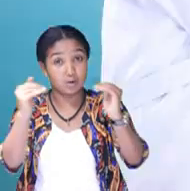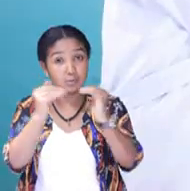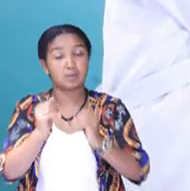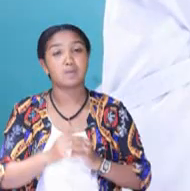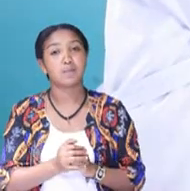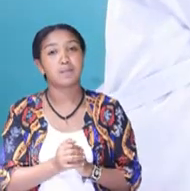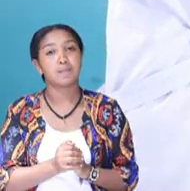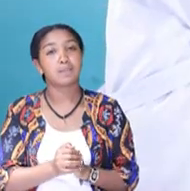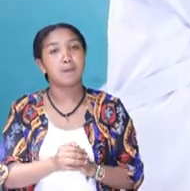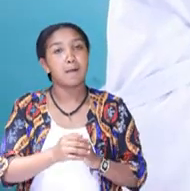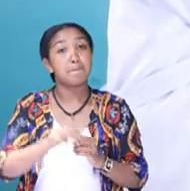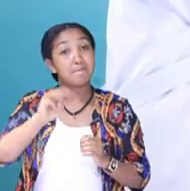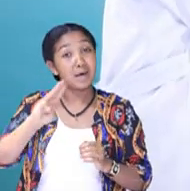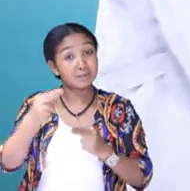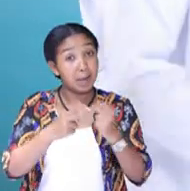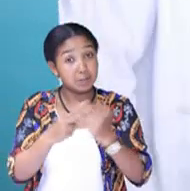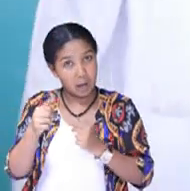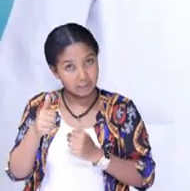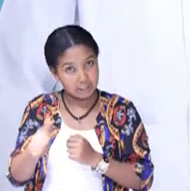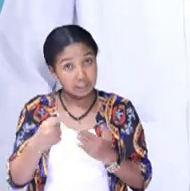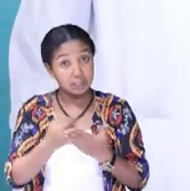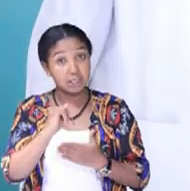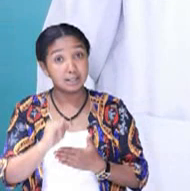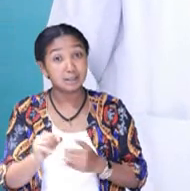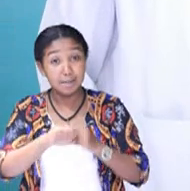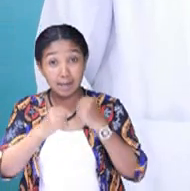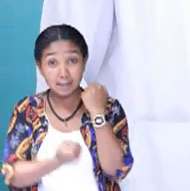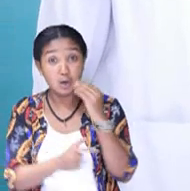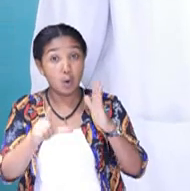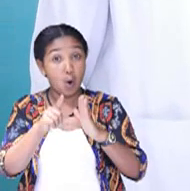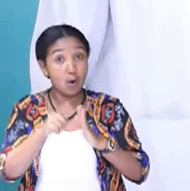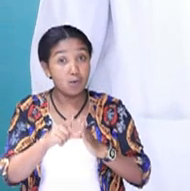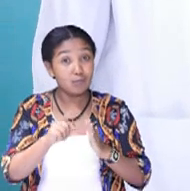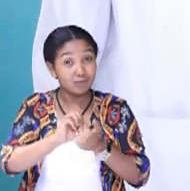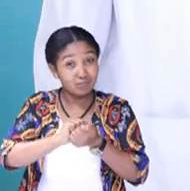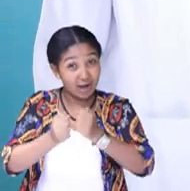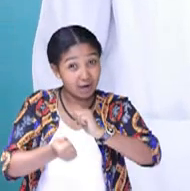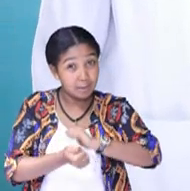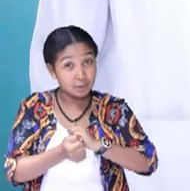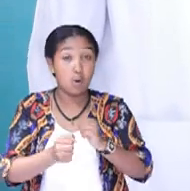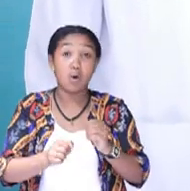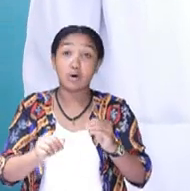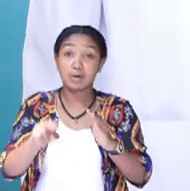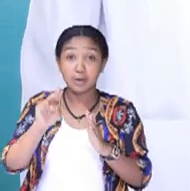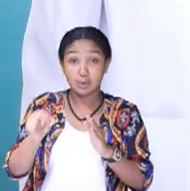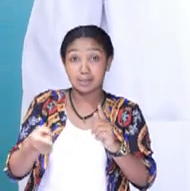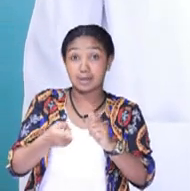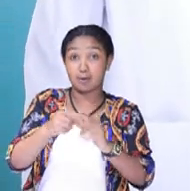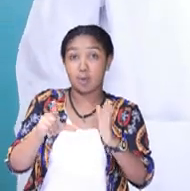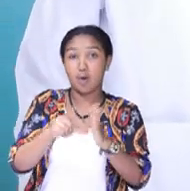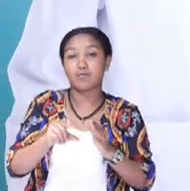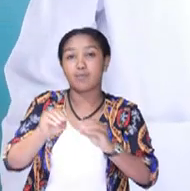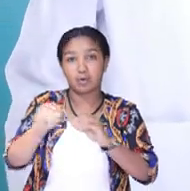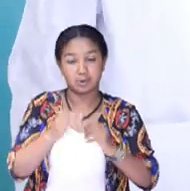to mass times acceleration. This is the basic law of dynamics, or Newton's second law of motion. Call